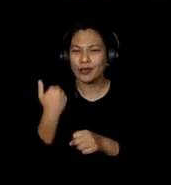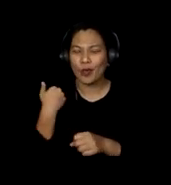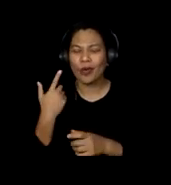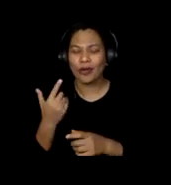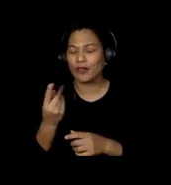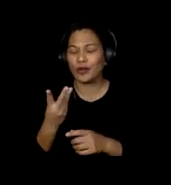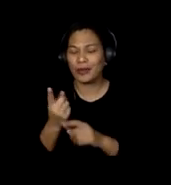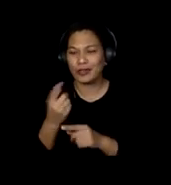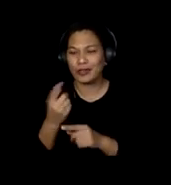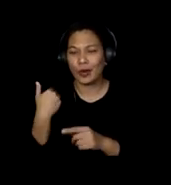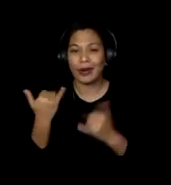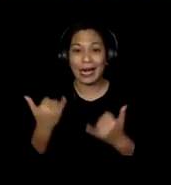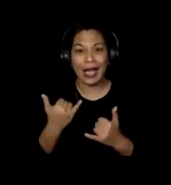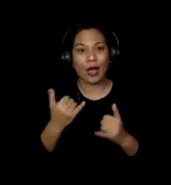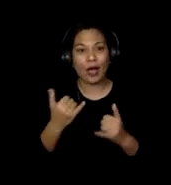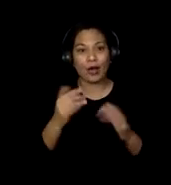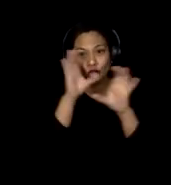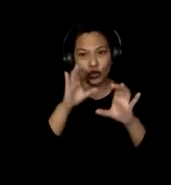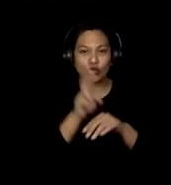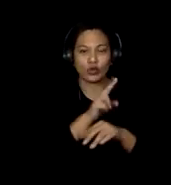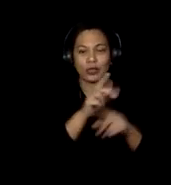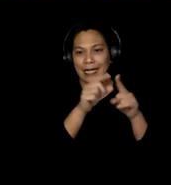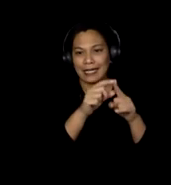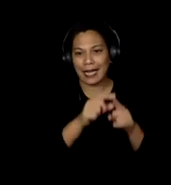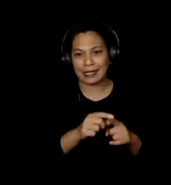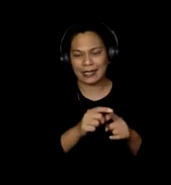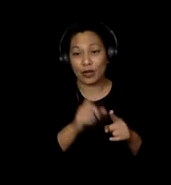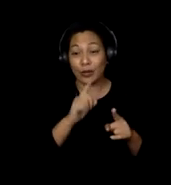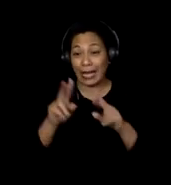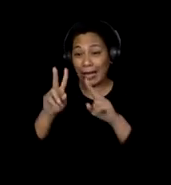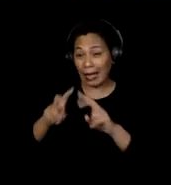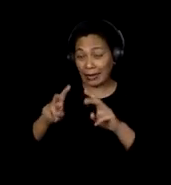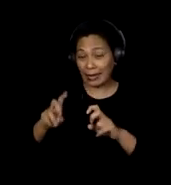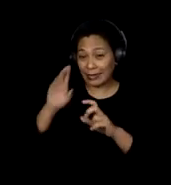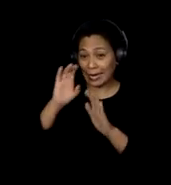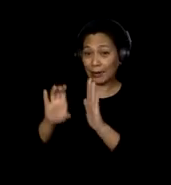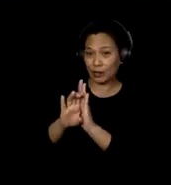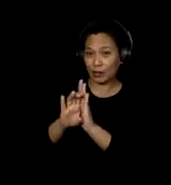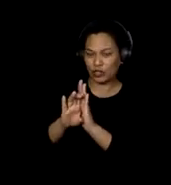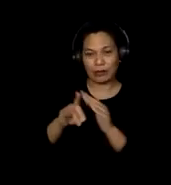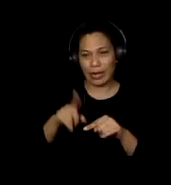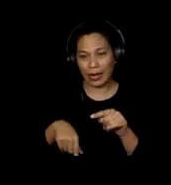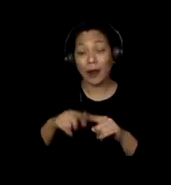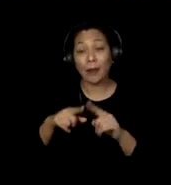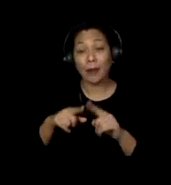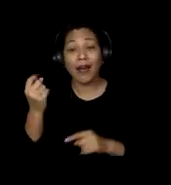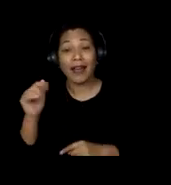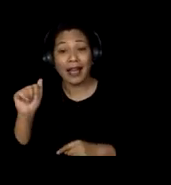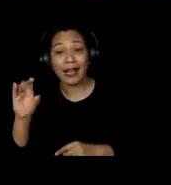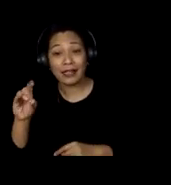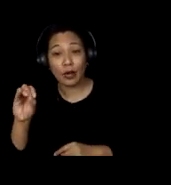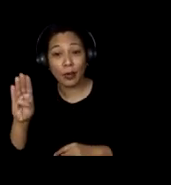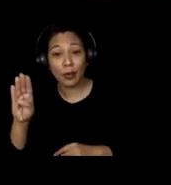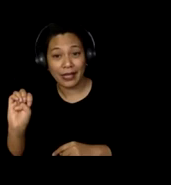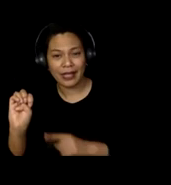now search analyzes text. It can't really analyze an image itself, but what Adobe is trying to do is set